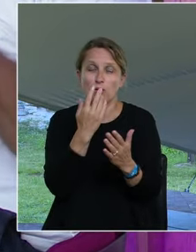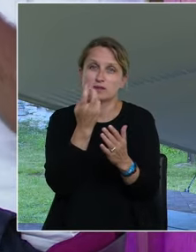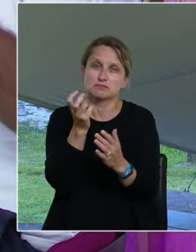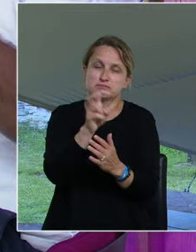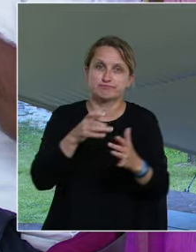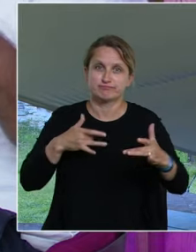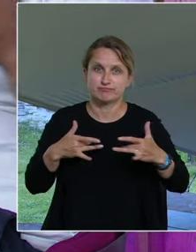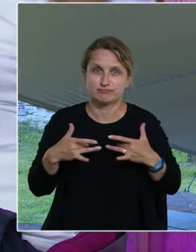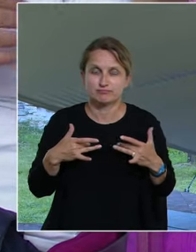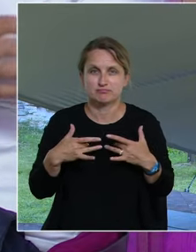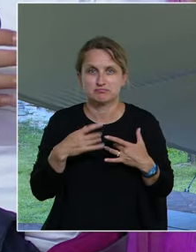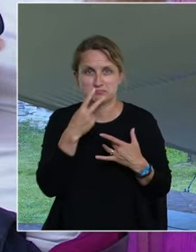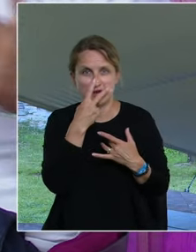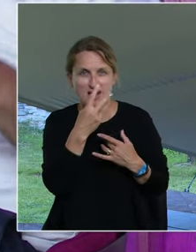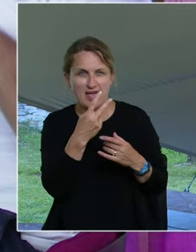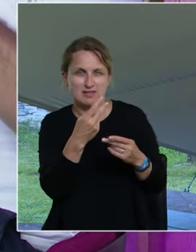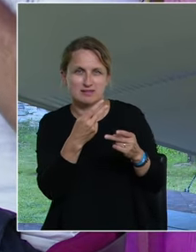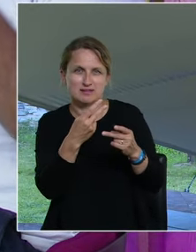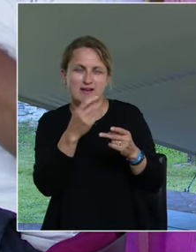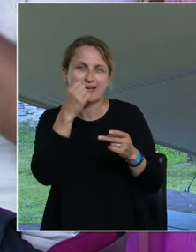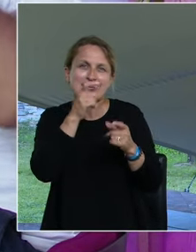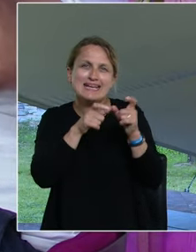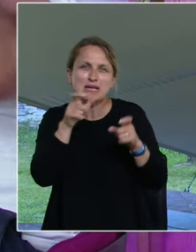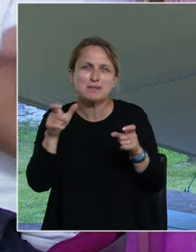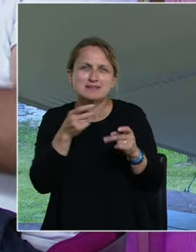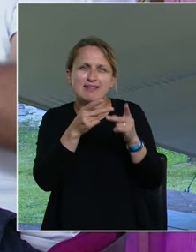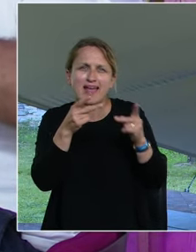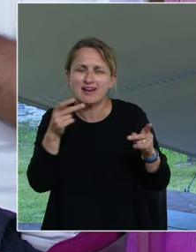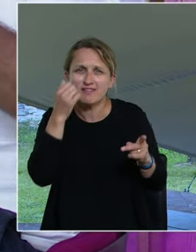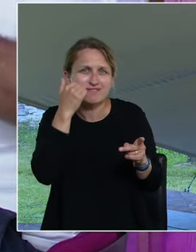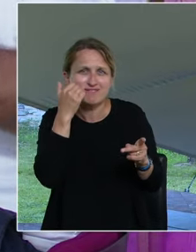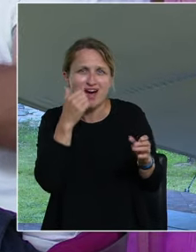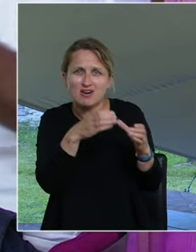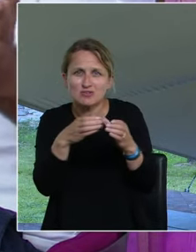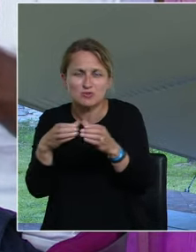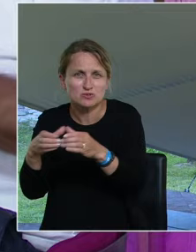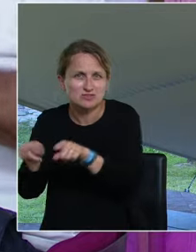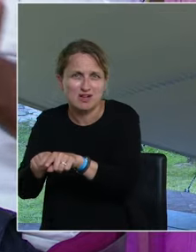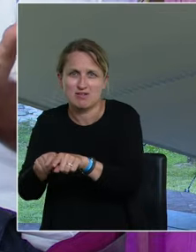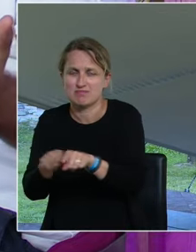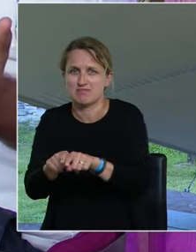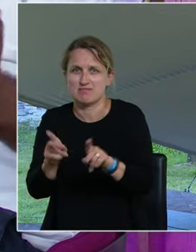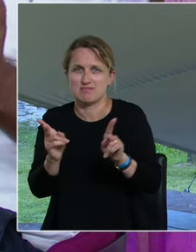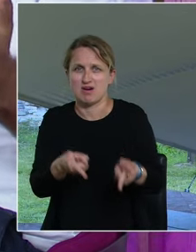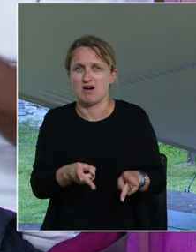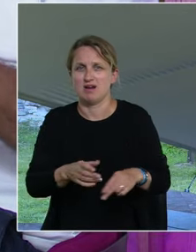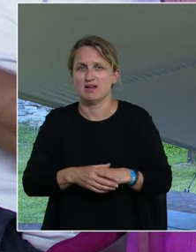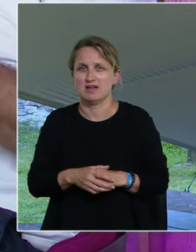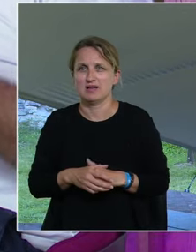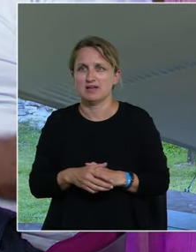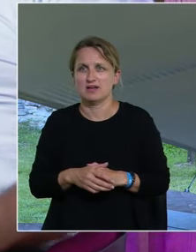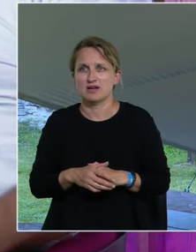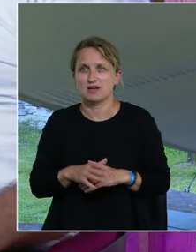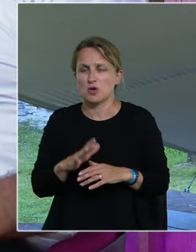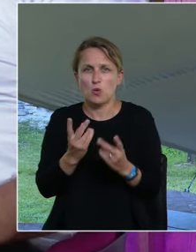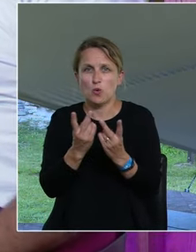see people of varying age. So that's what you're talking about a lot. So there's a lot of this, as long as it's a, you know, it's all based on Greek tragedies, because even